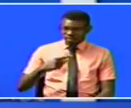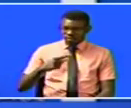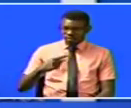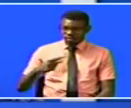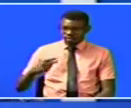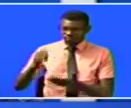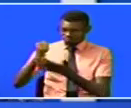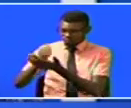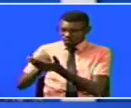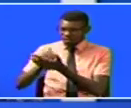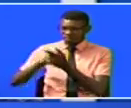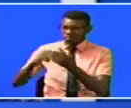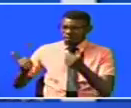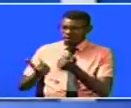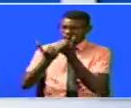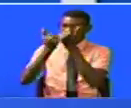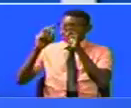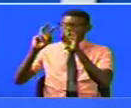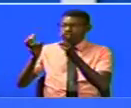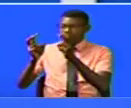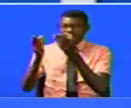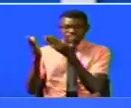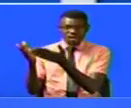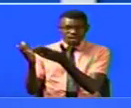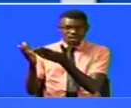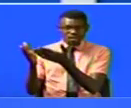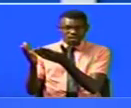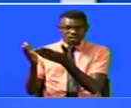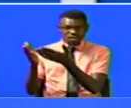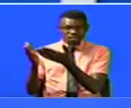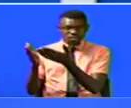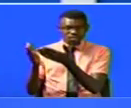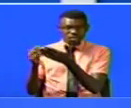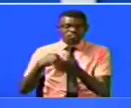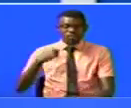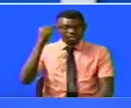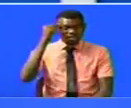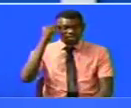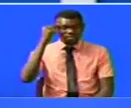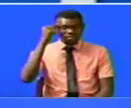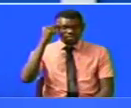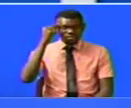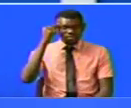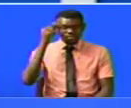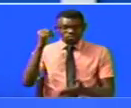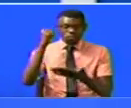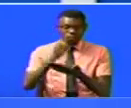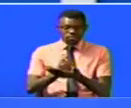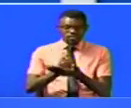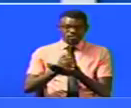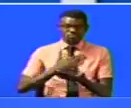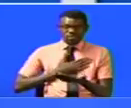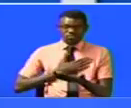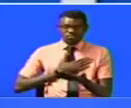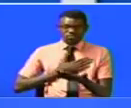is issues, they're looking for the Auditor General. From that point of view, I think the office